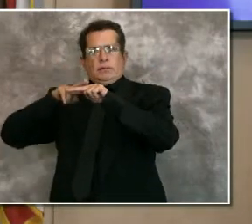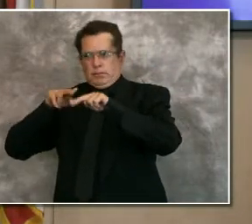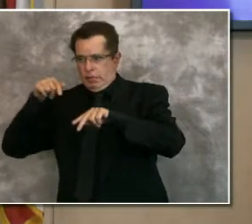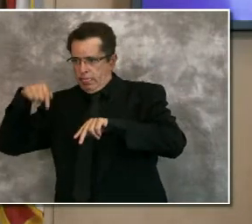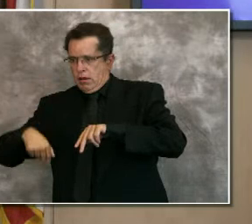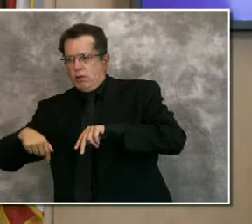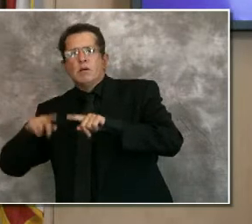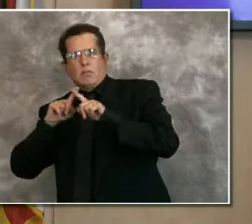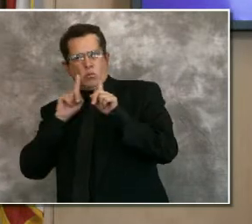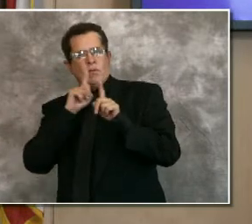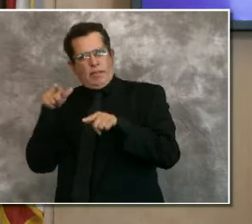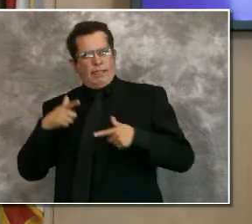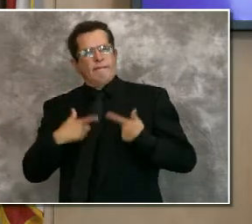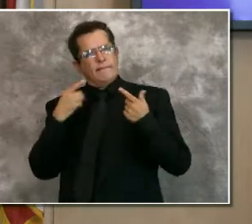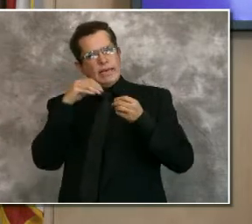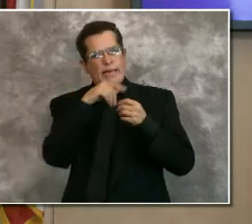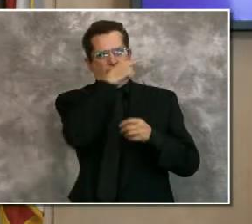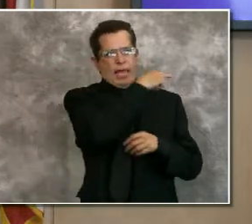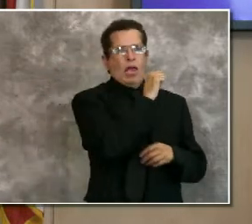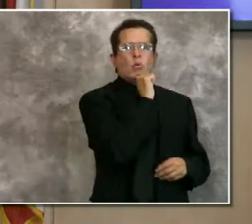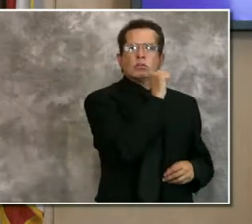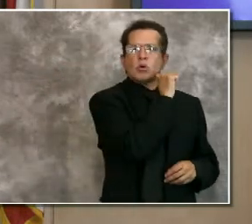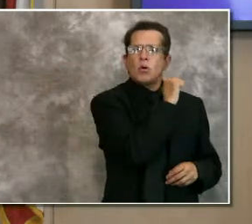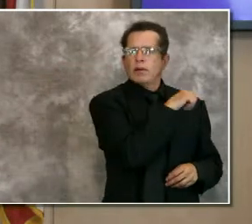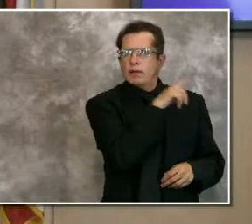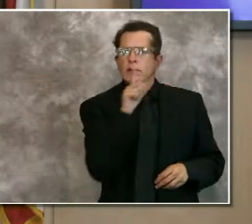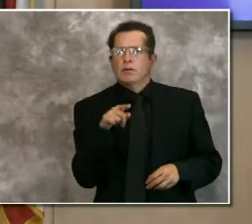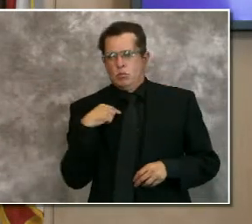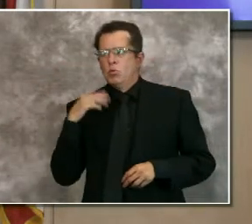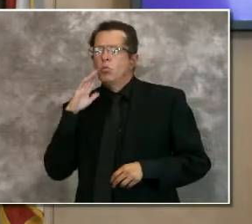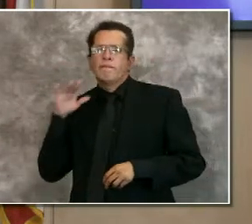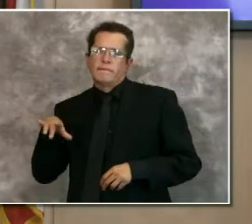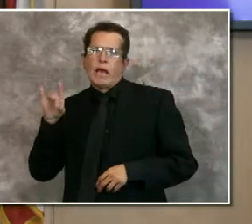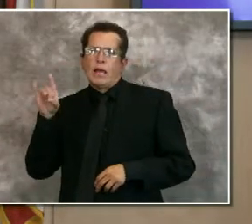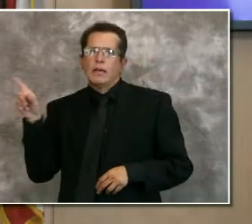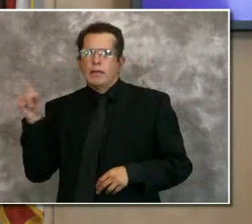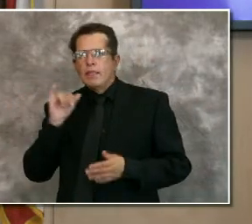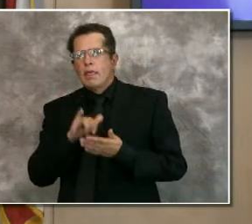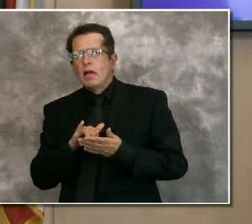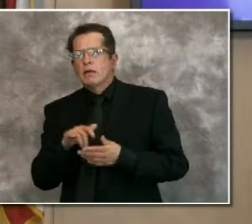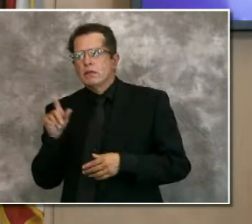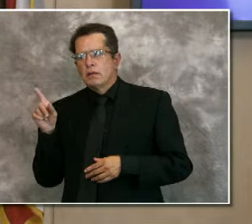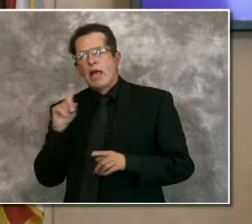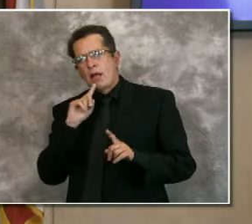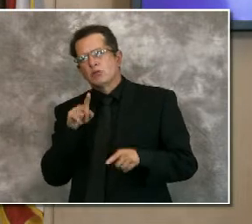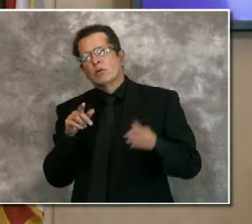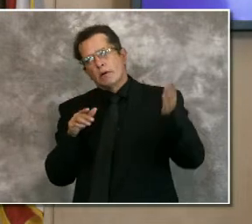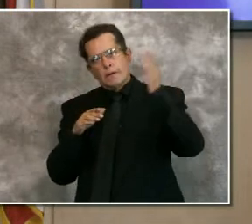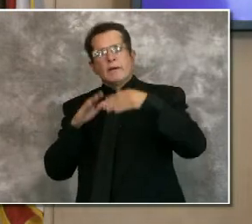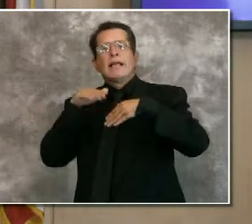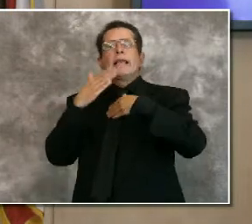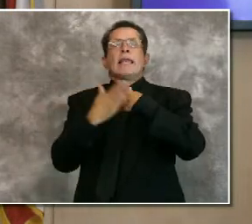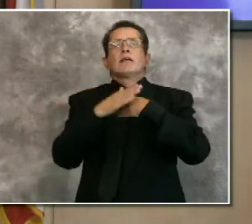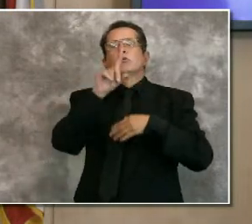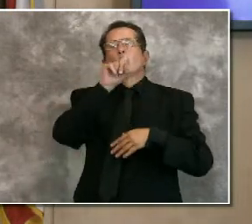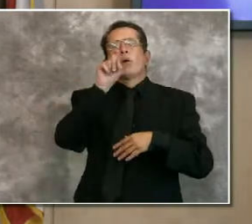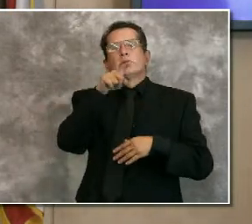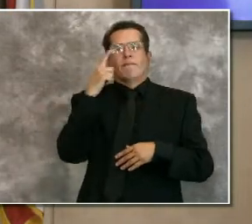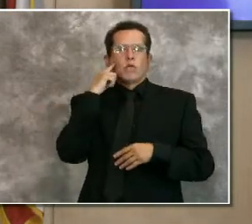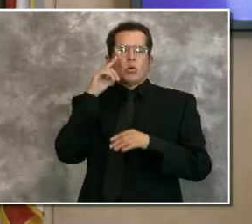And another final question has to do with elective surgeries in our local hospitals. As you